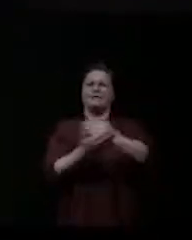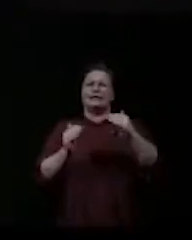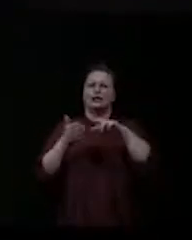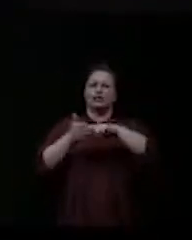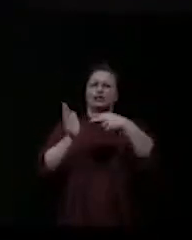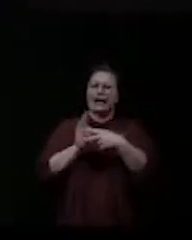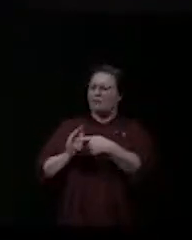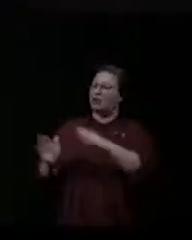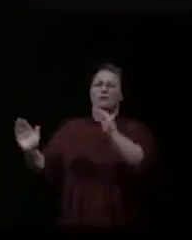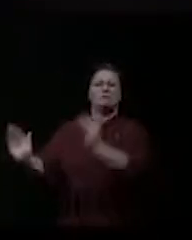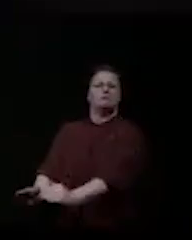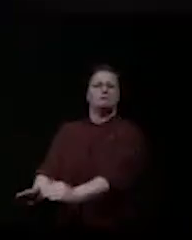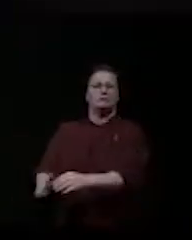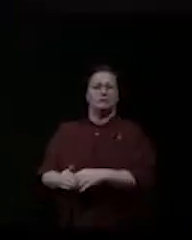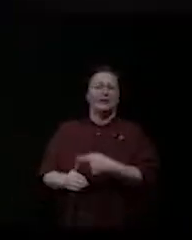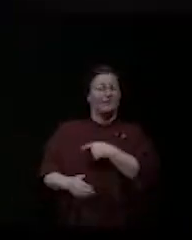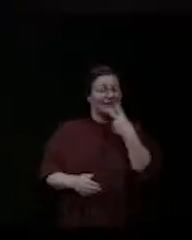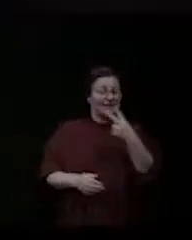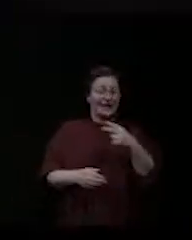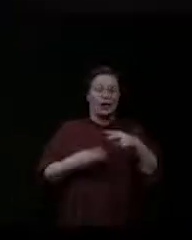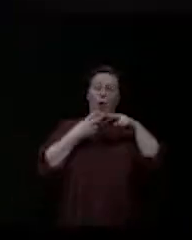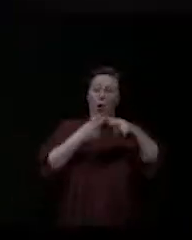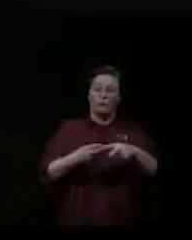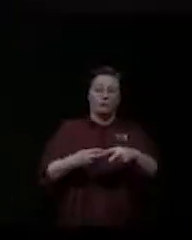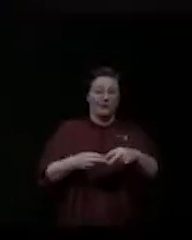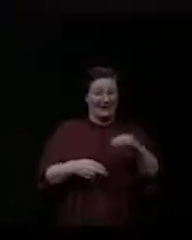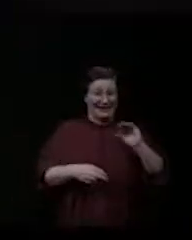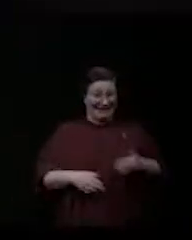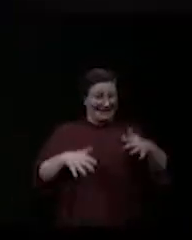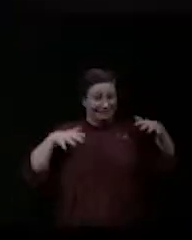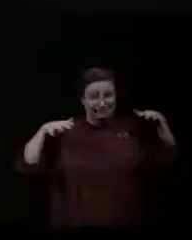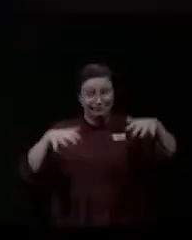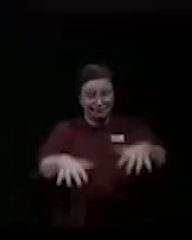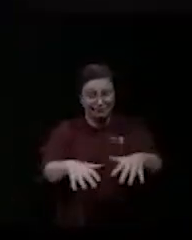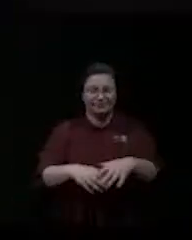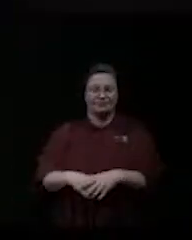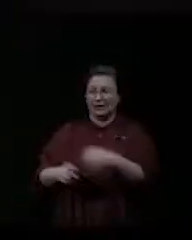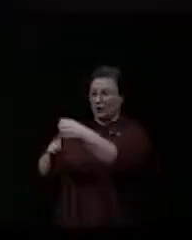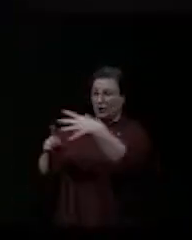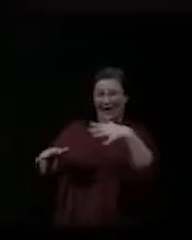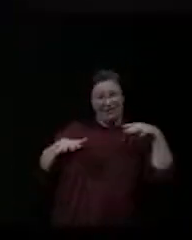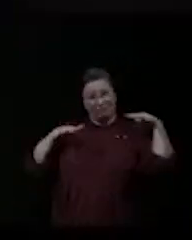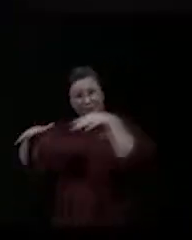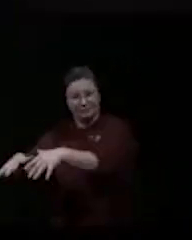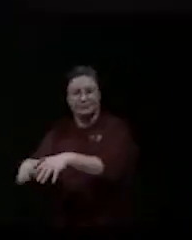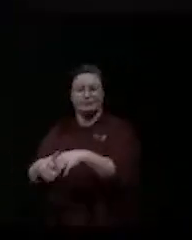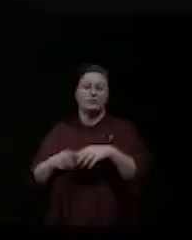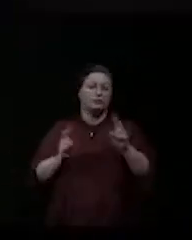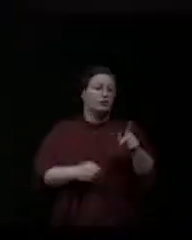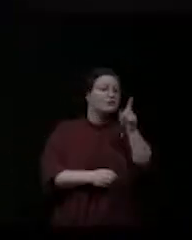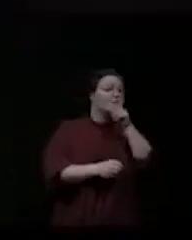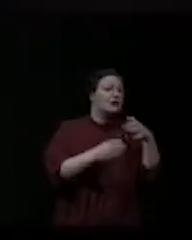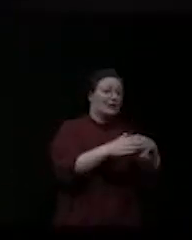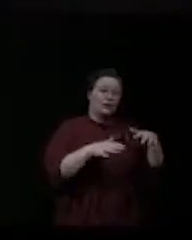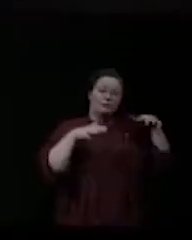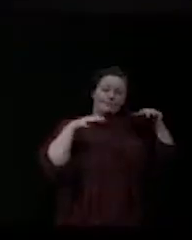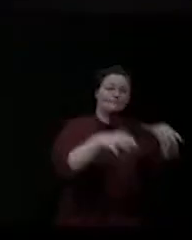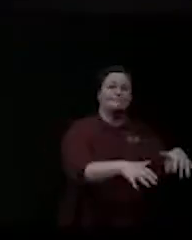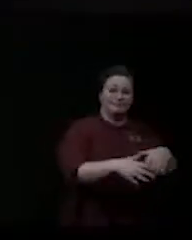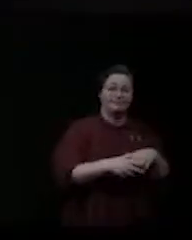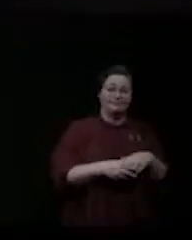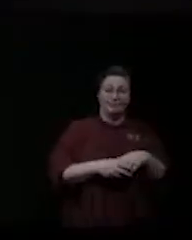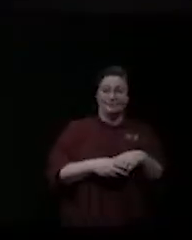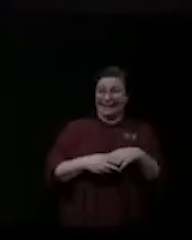are seeing renewed attacks on the rights of women, of LGBTI persons and minorities,